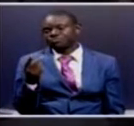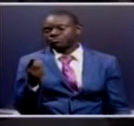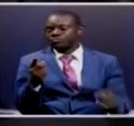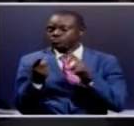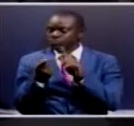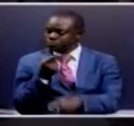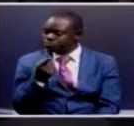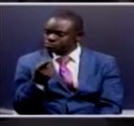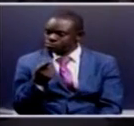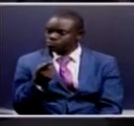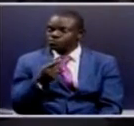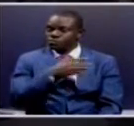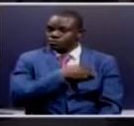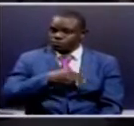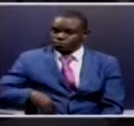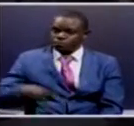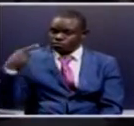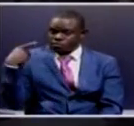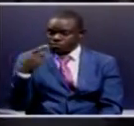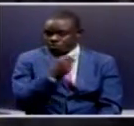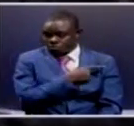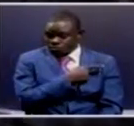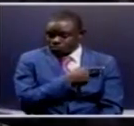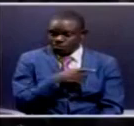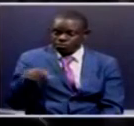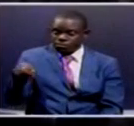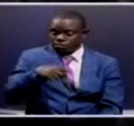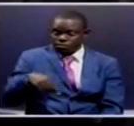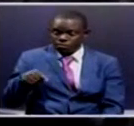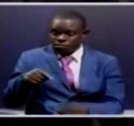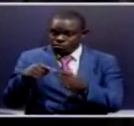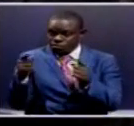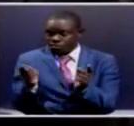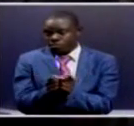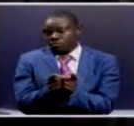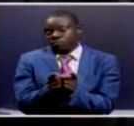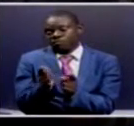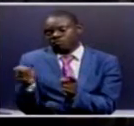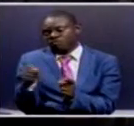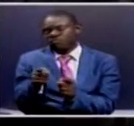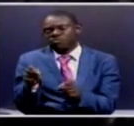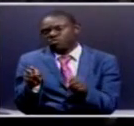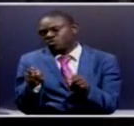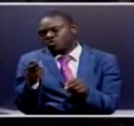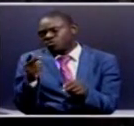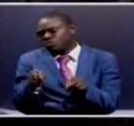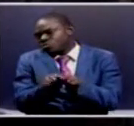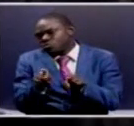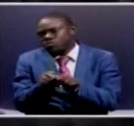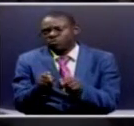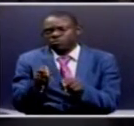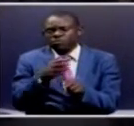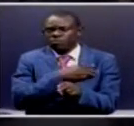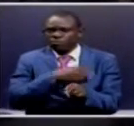been listed as members of parliament, irrespective of their political parties, where they hail